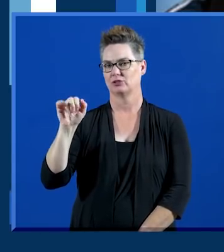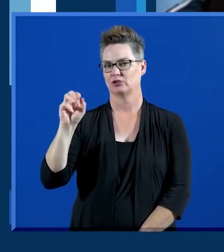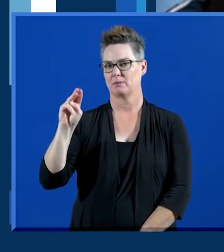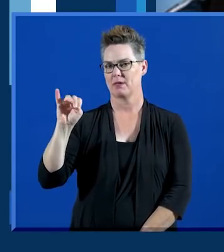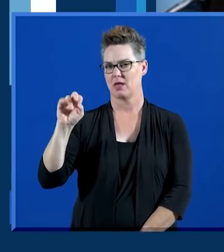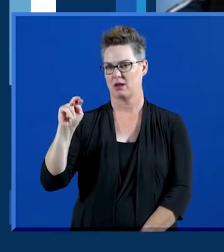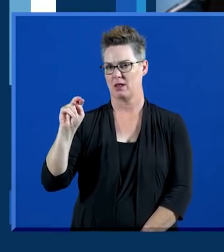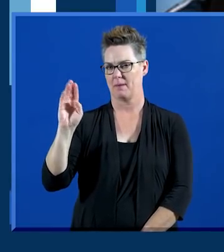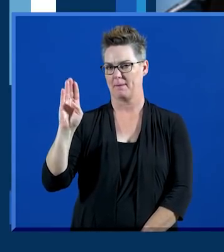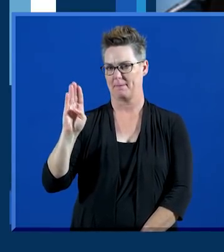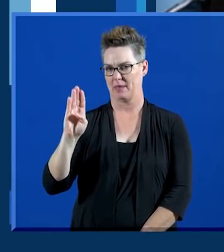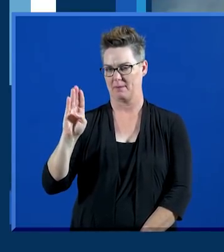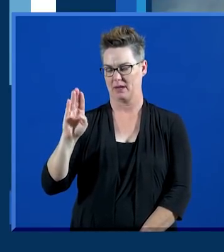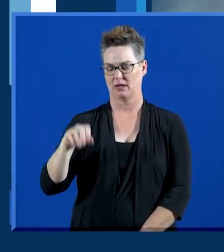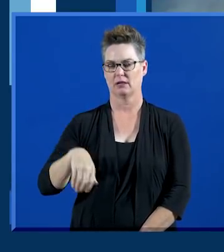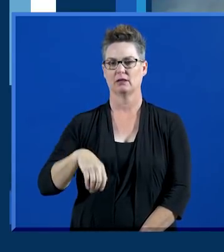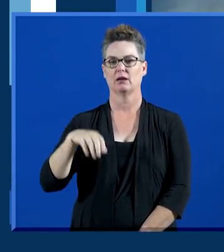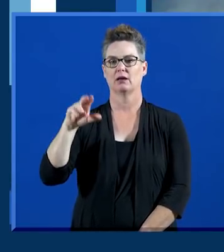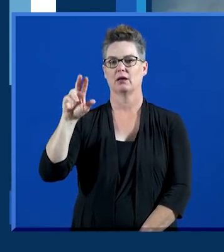Benjamin Bateman.